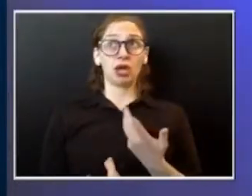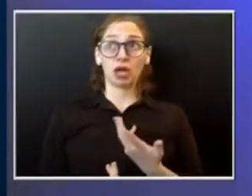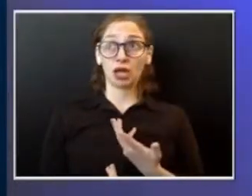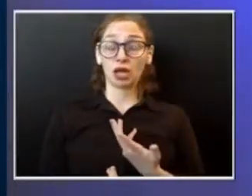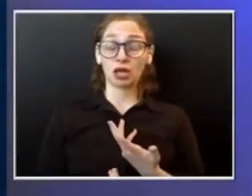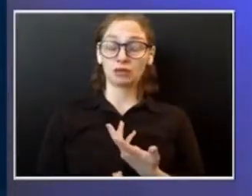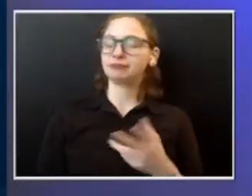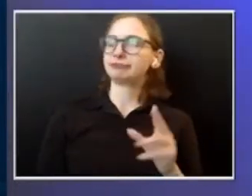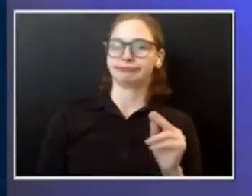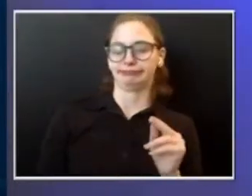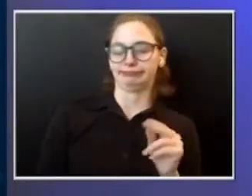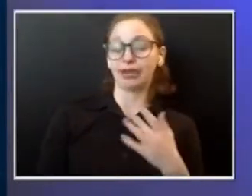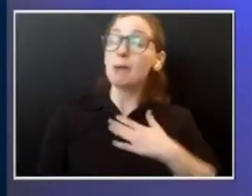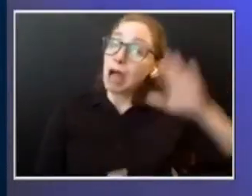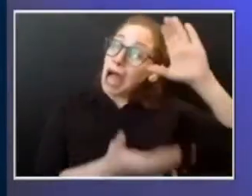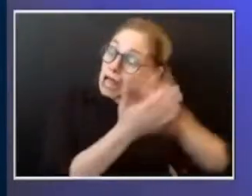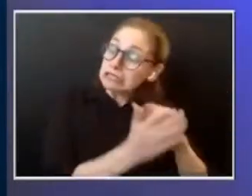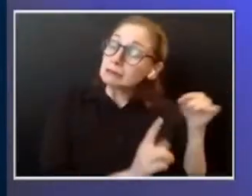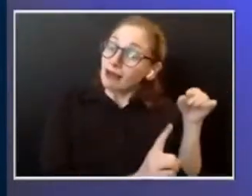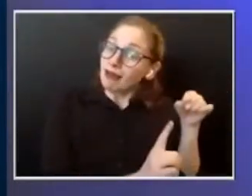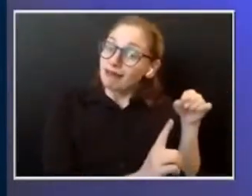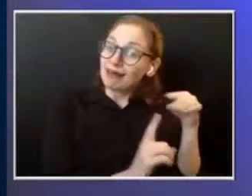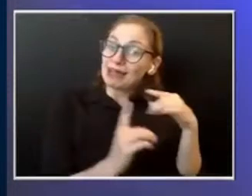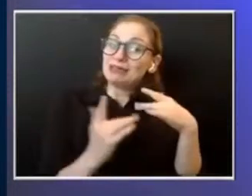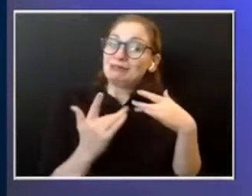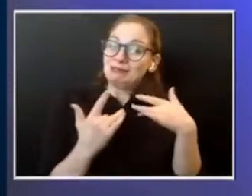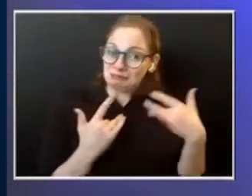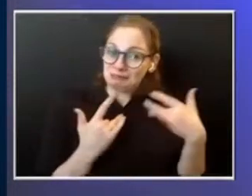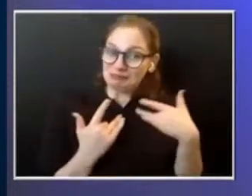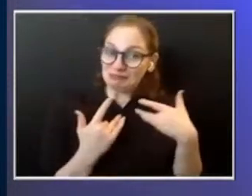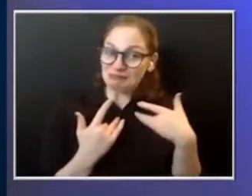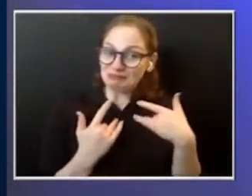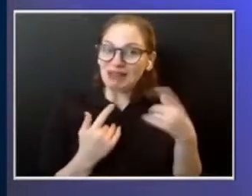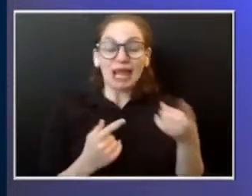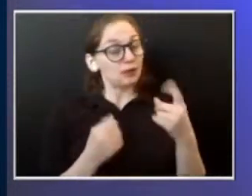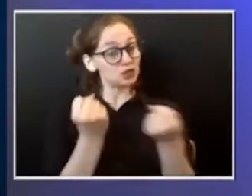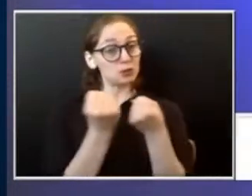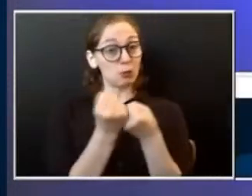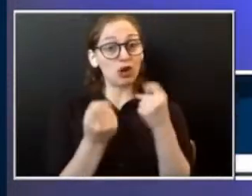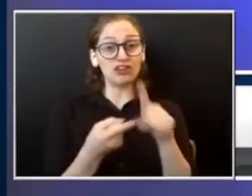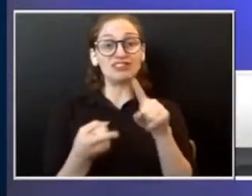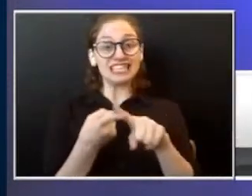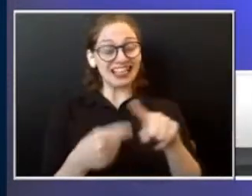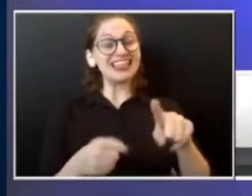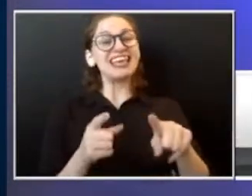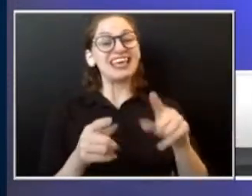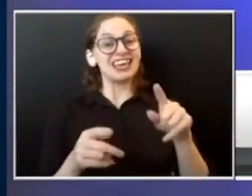different story. Yeah. Because he was supportive until he found out that it was a go, and then he was like, well.